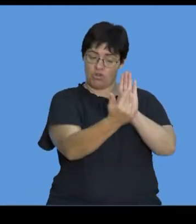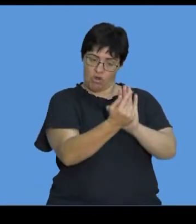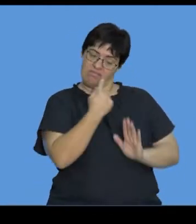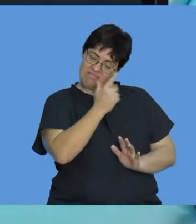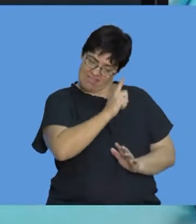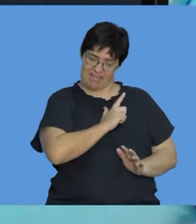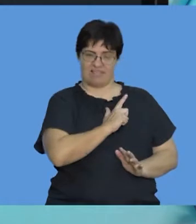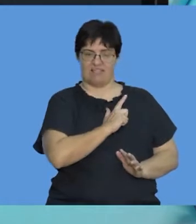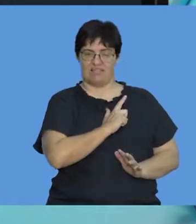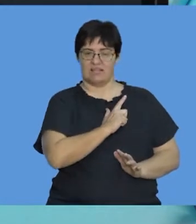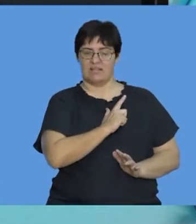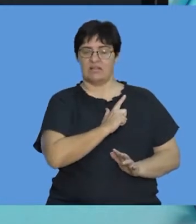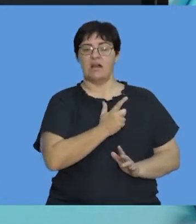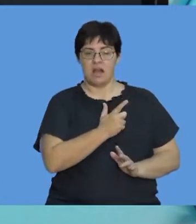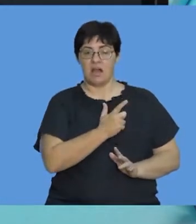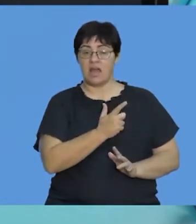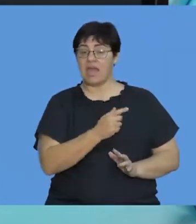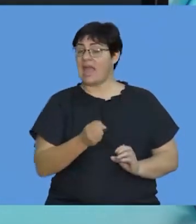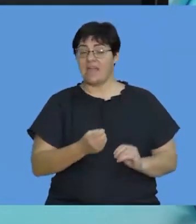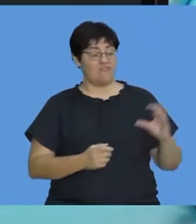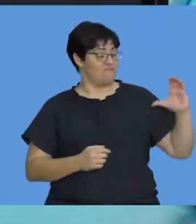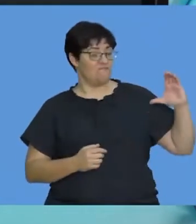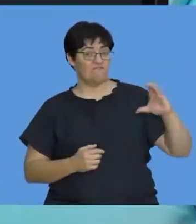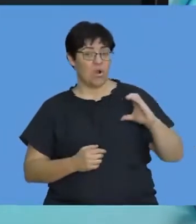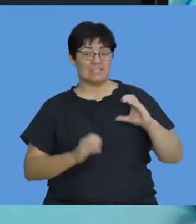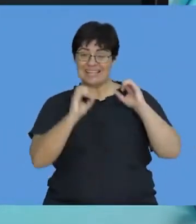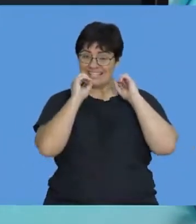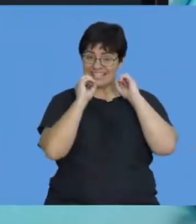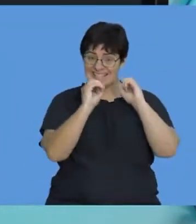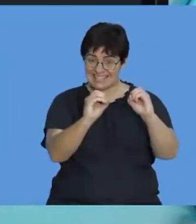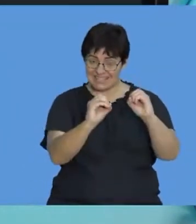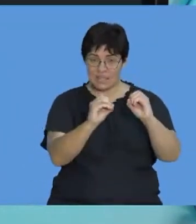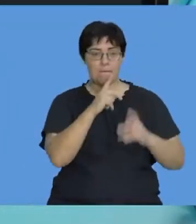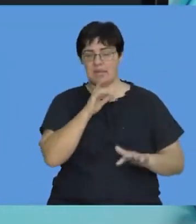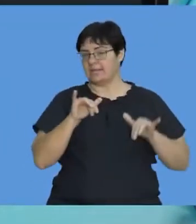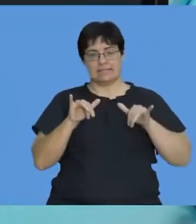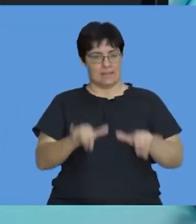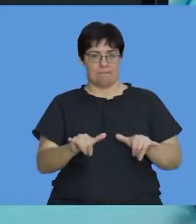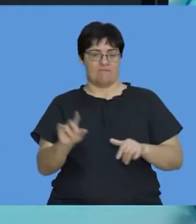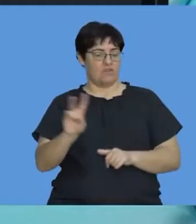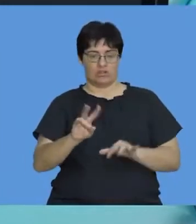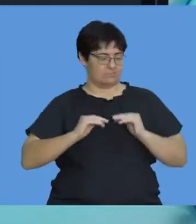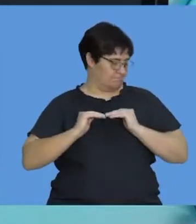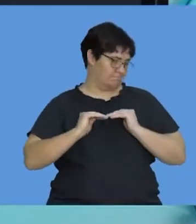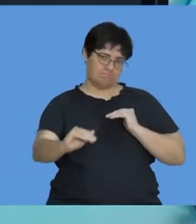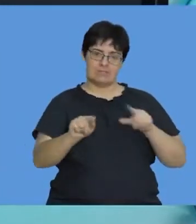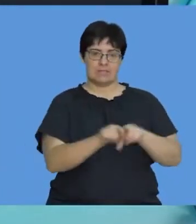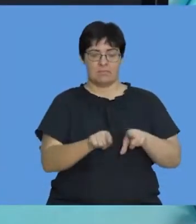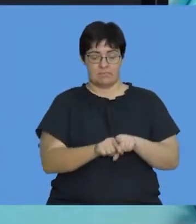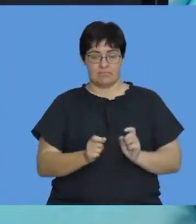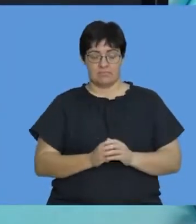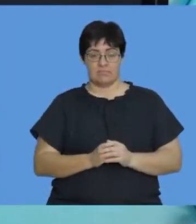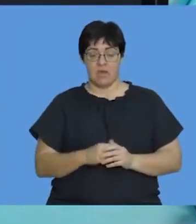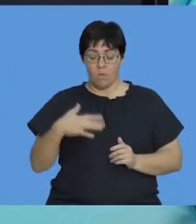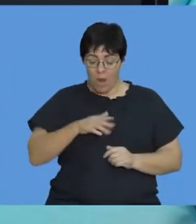to us that it will actually stay at constant velocity if there's no net force. If I want